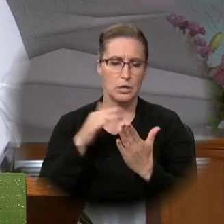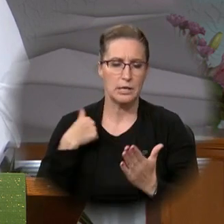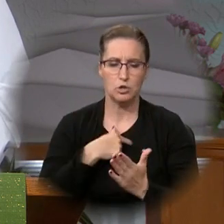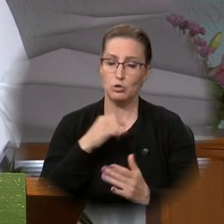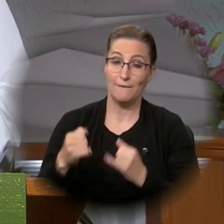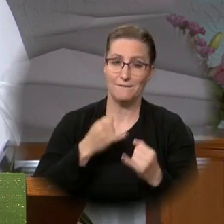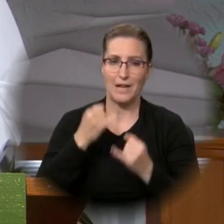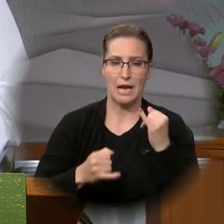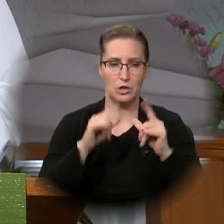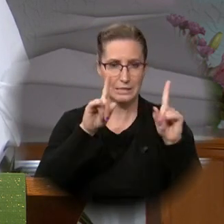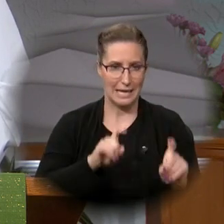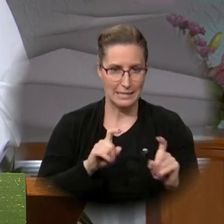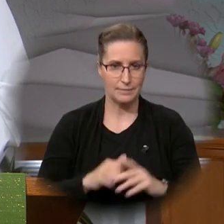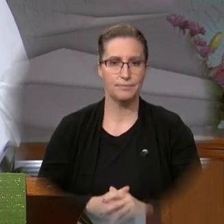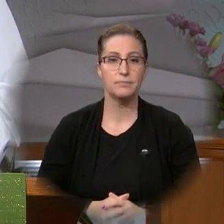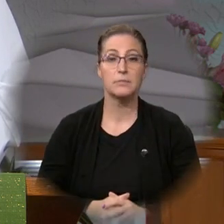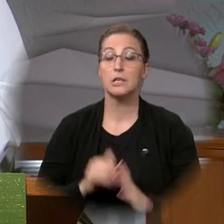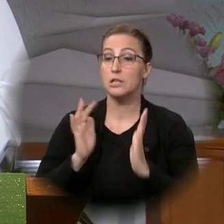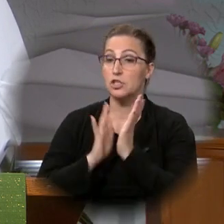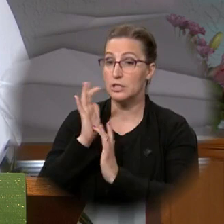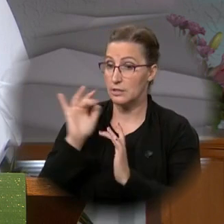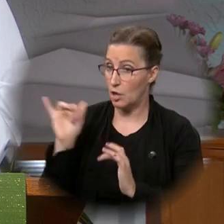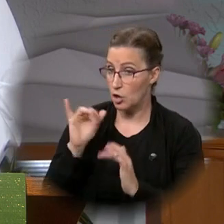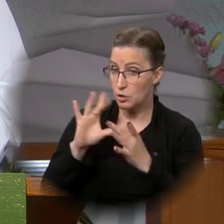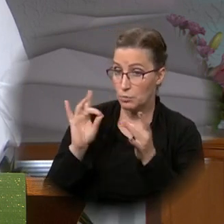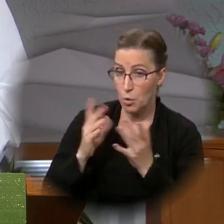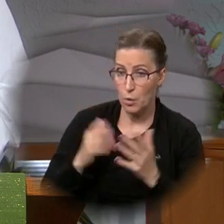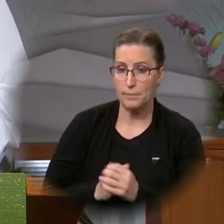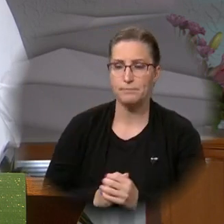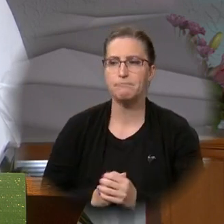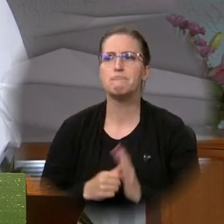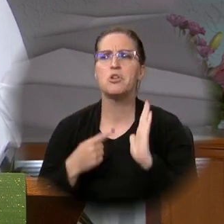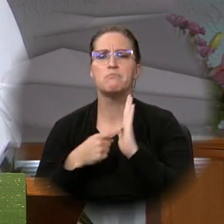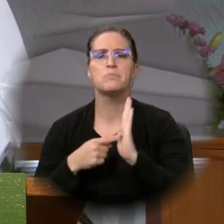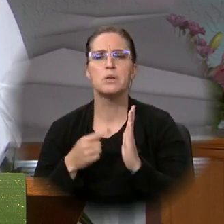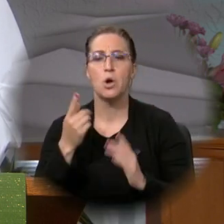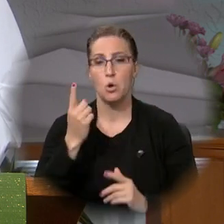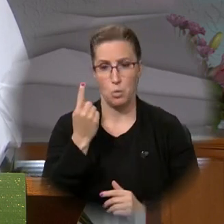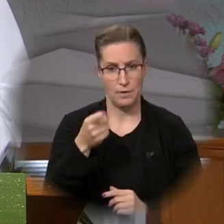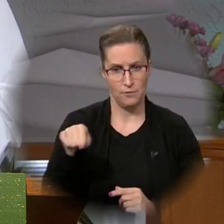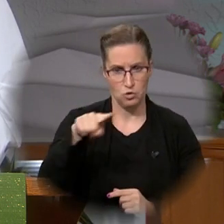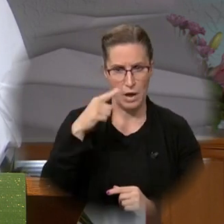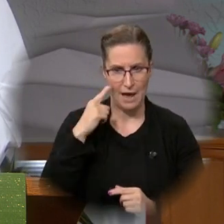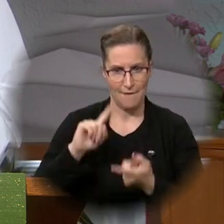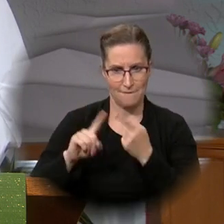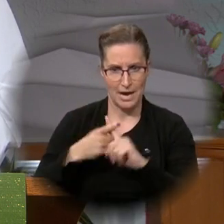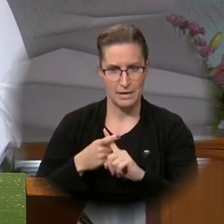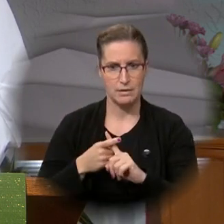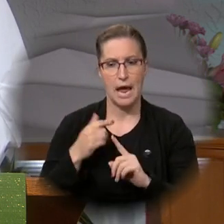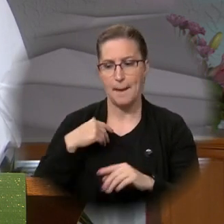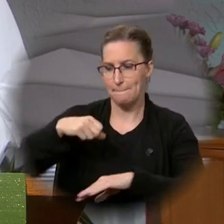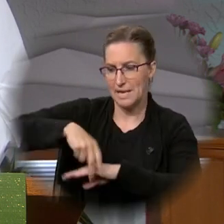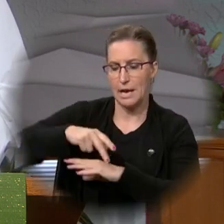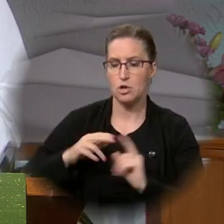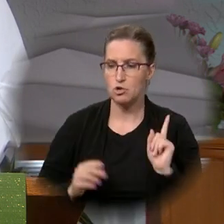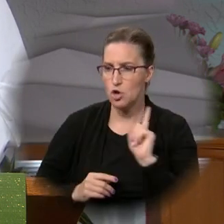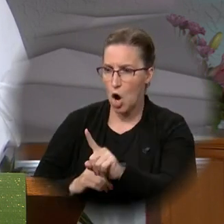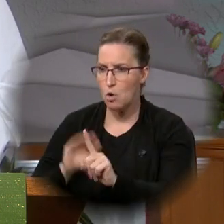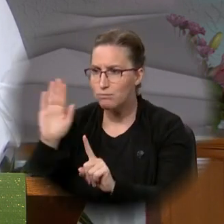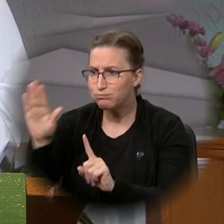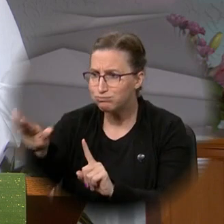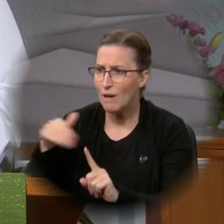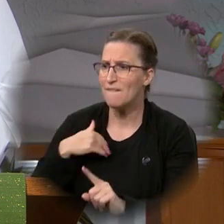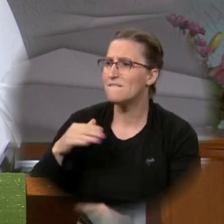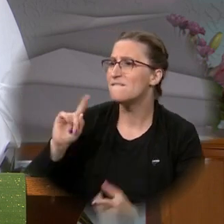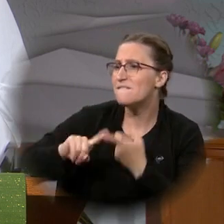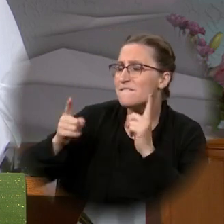test. And he said to them, suppose one of you has a friend to whom he goes at midnight and says,